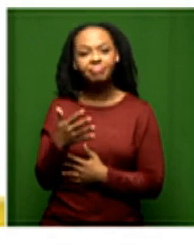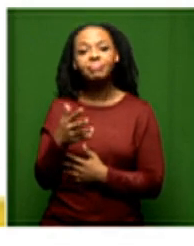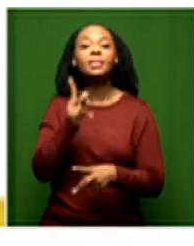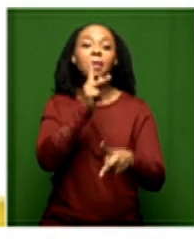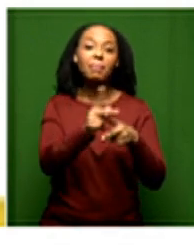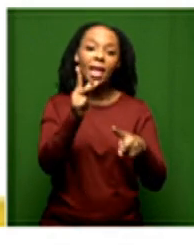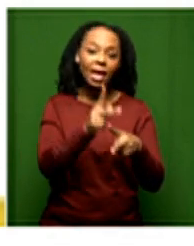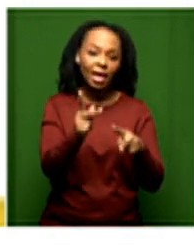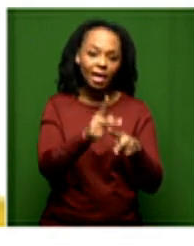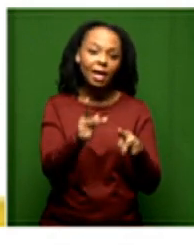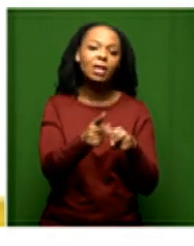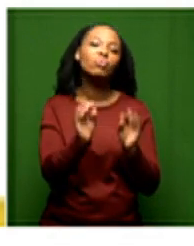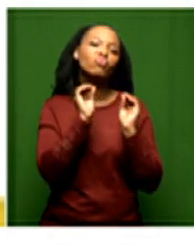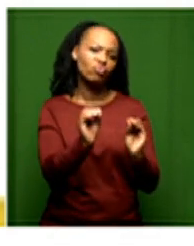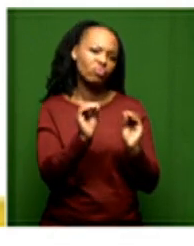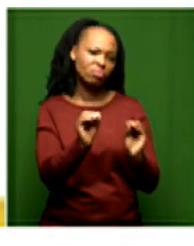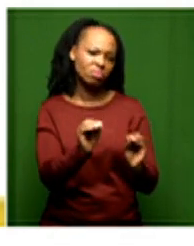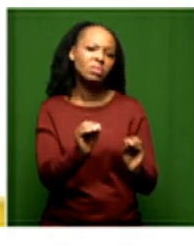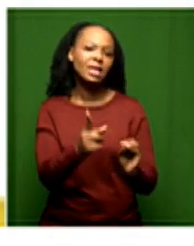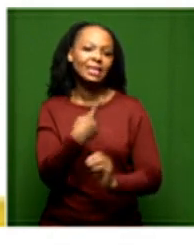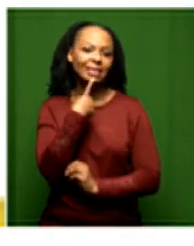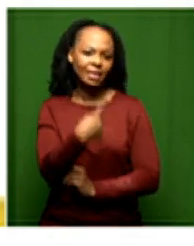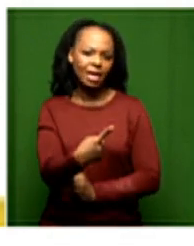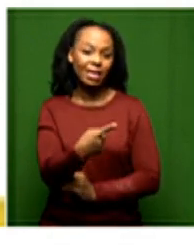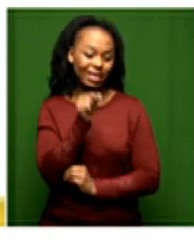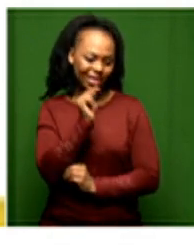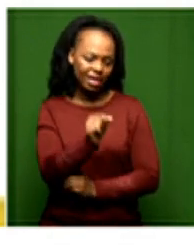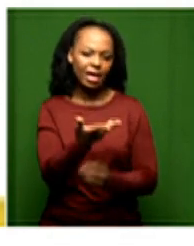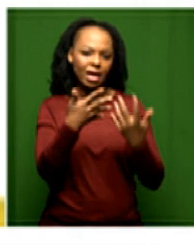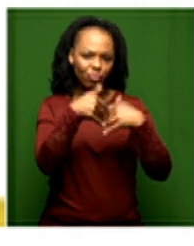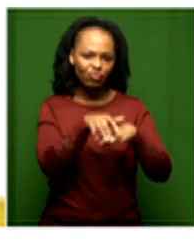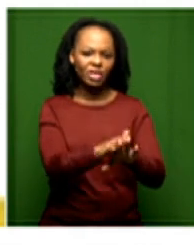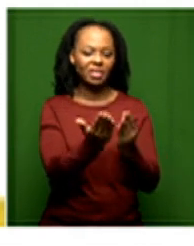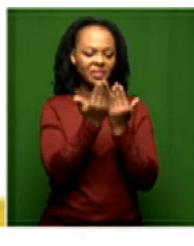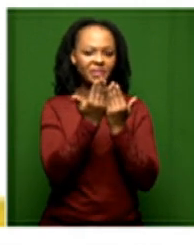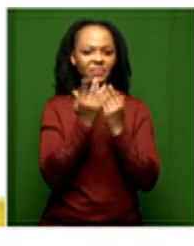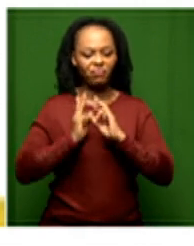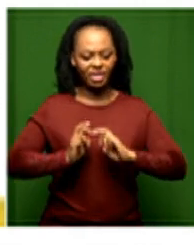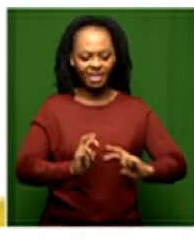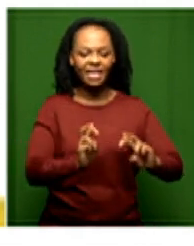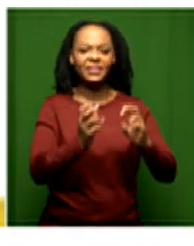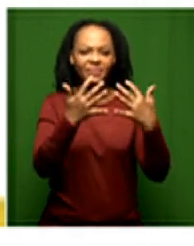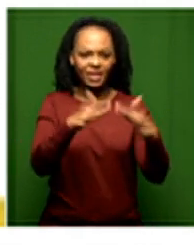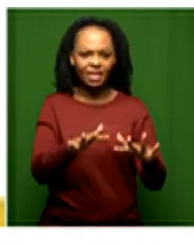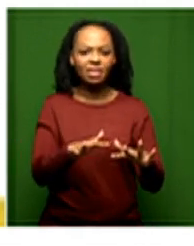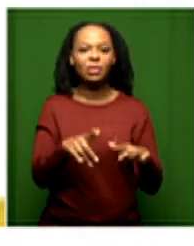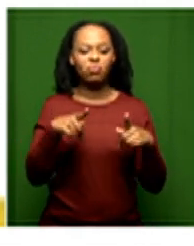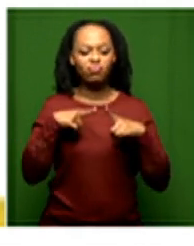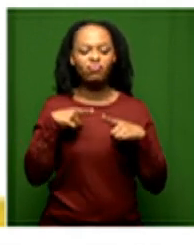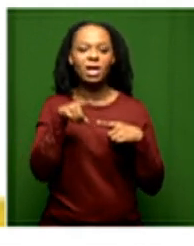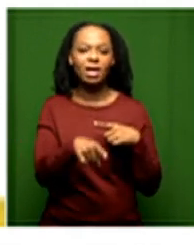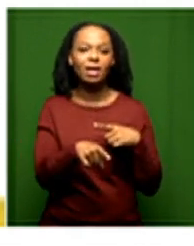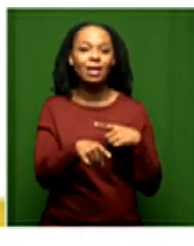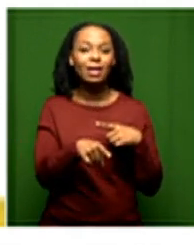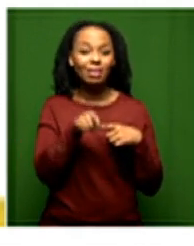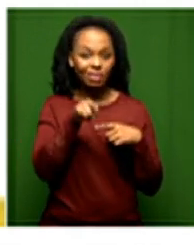plan which says that this is an implementation study. People will obviously it has to